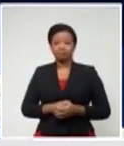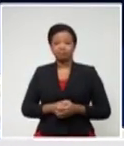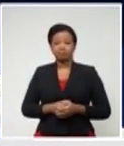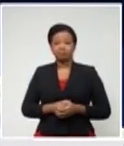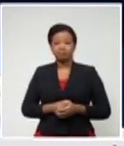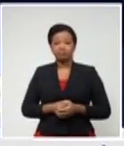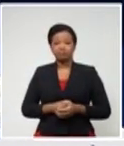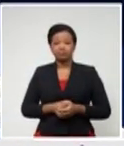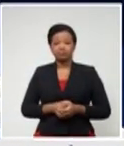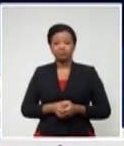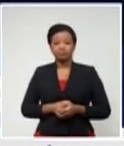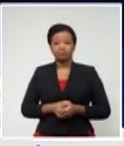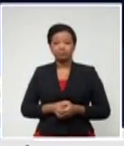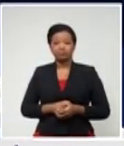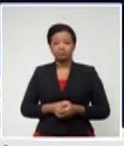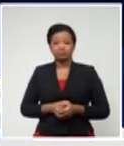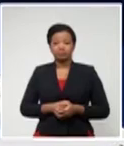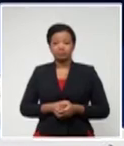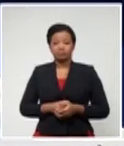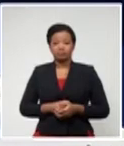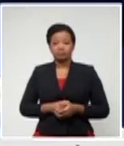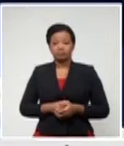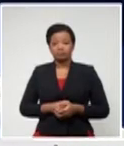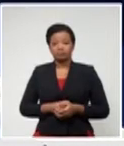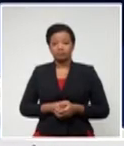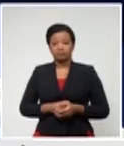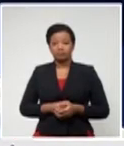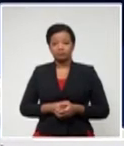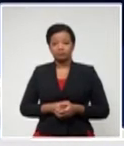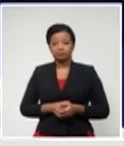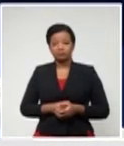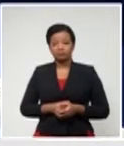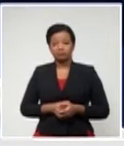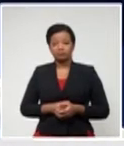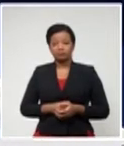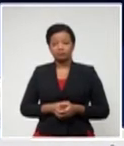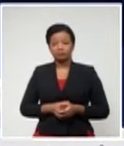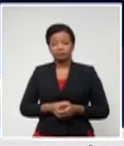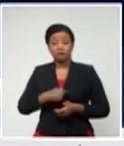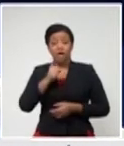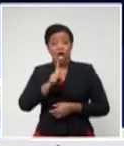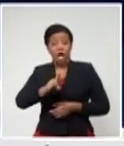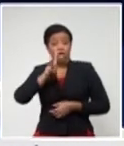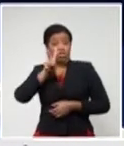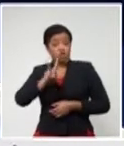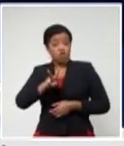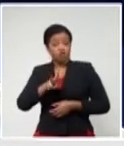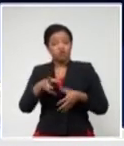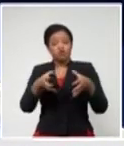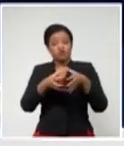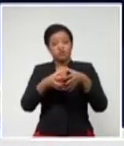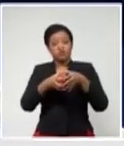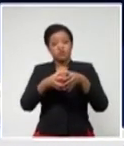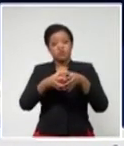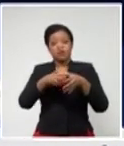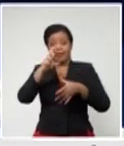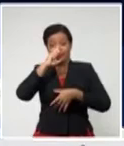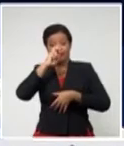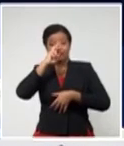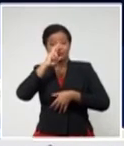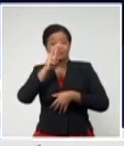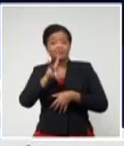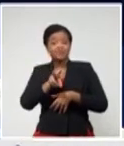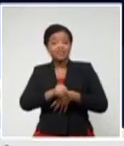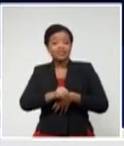age, and another 2 are over the age of 60. I repeat, 1 case is under the age of 20,